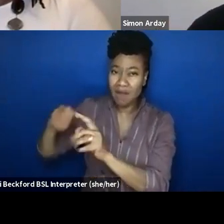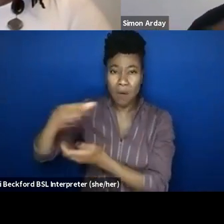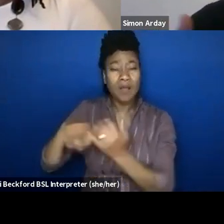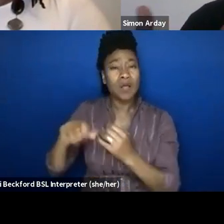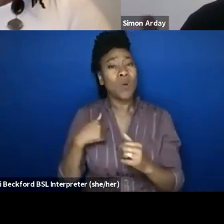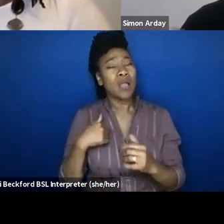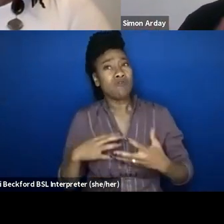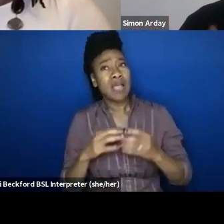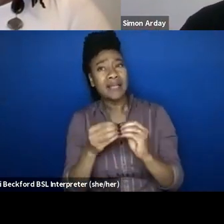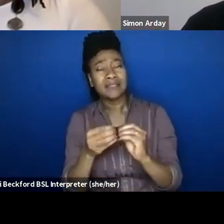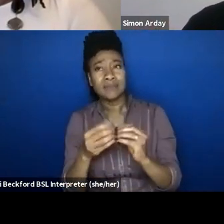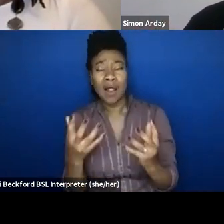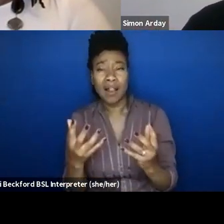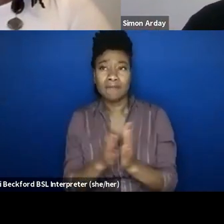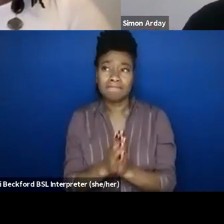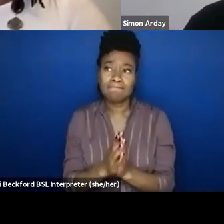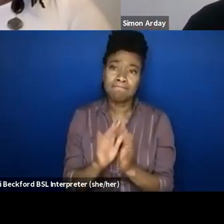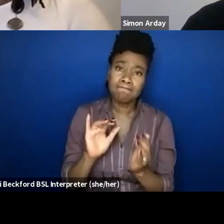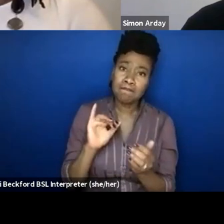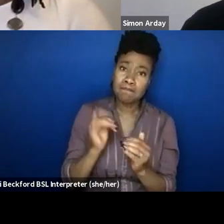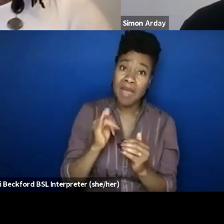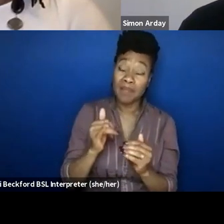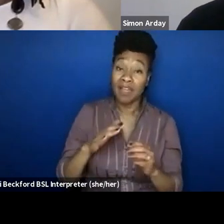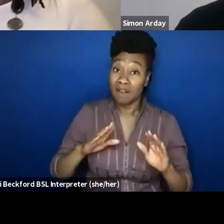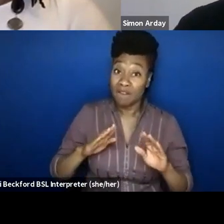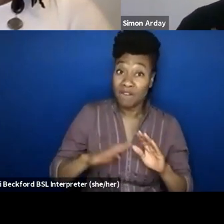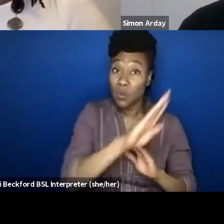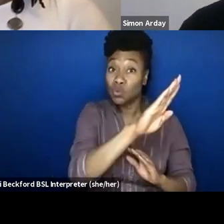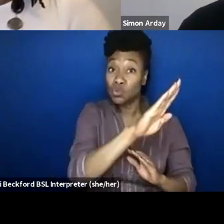I don't want to say, well, maybe it is for future nurses to be